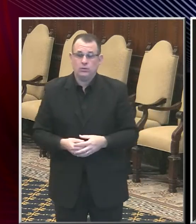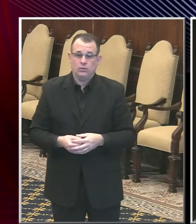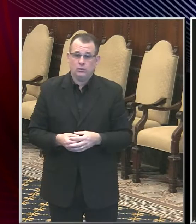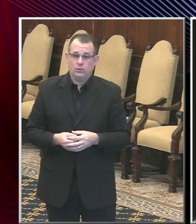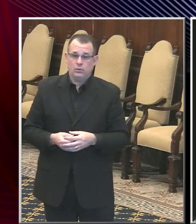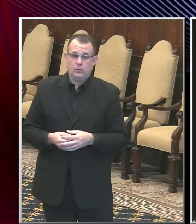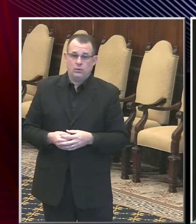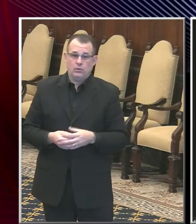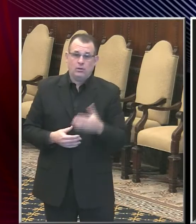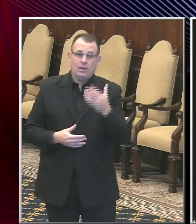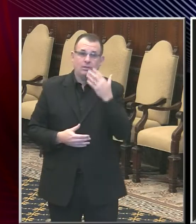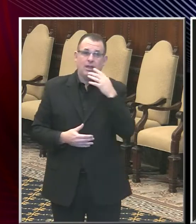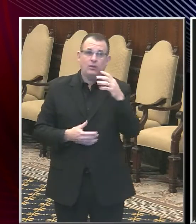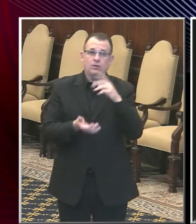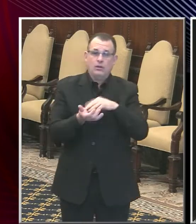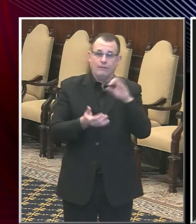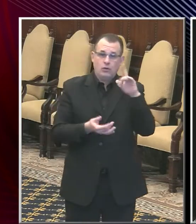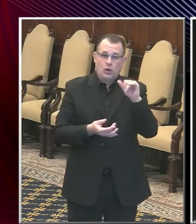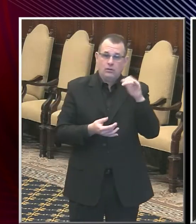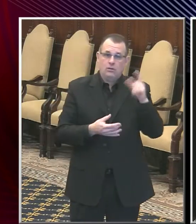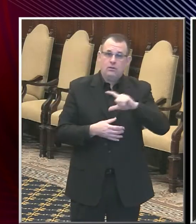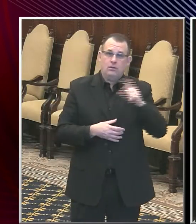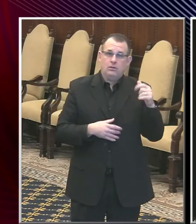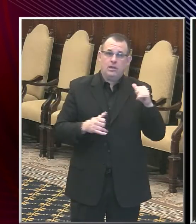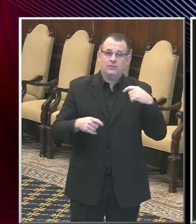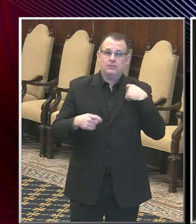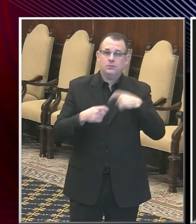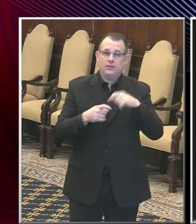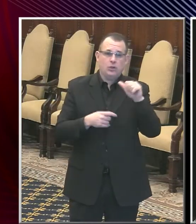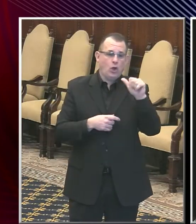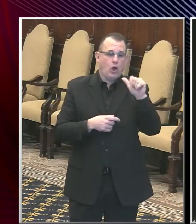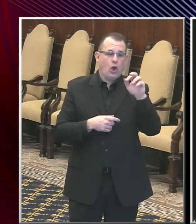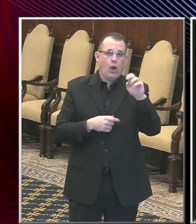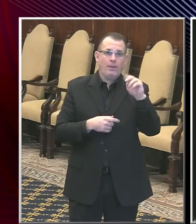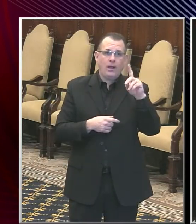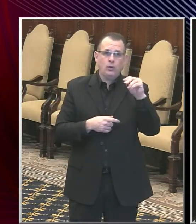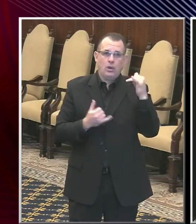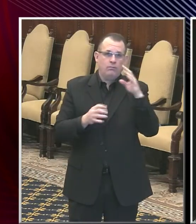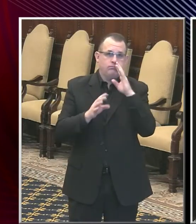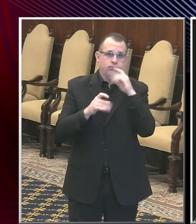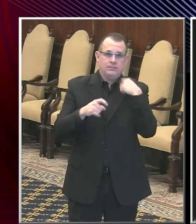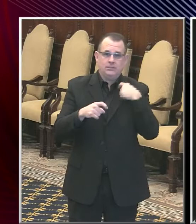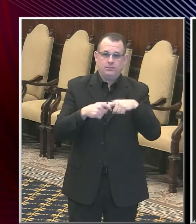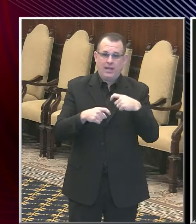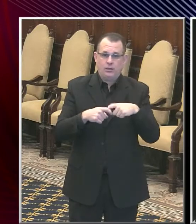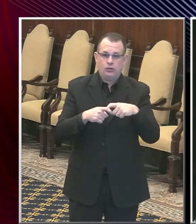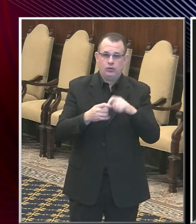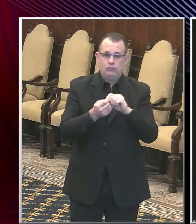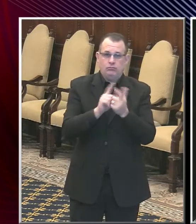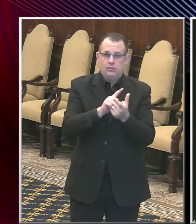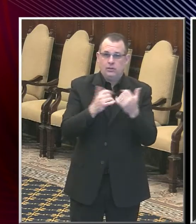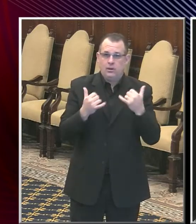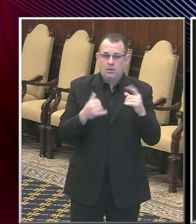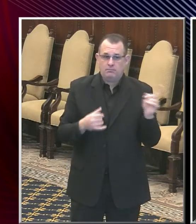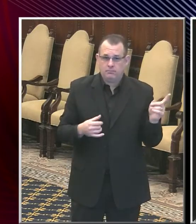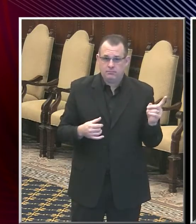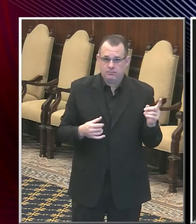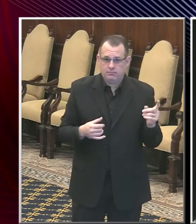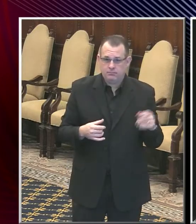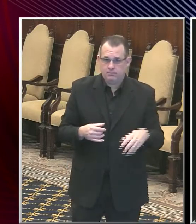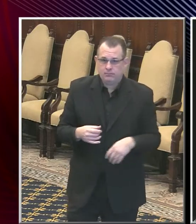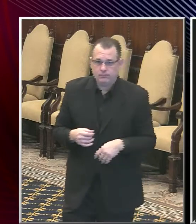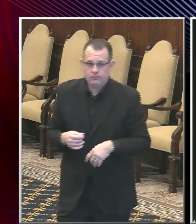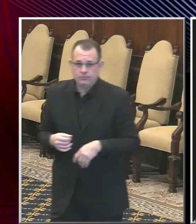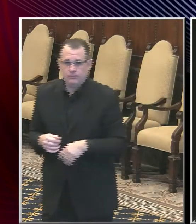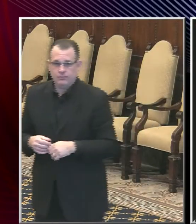Thank you, Dr. Farley. We are now going to turn it over to Armando to give a Spanish translation of both the mayor and Dr.